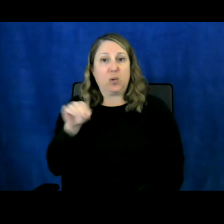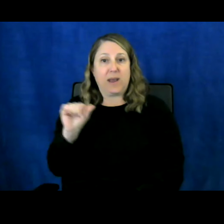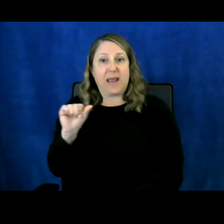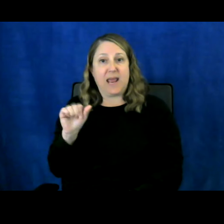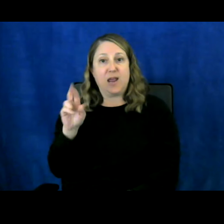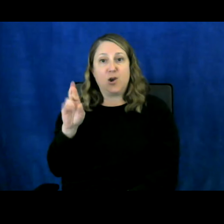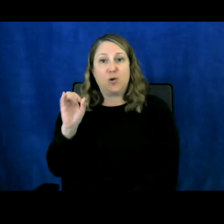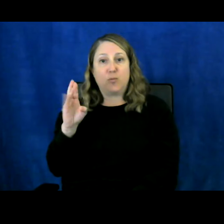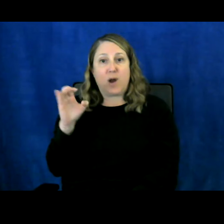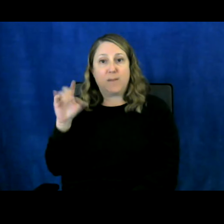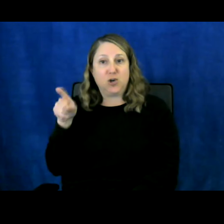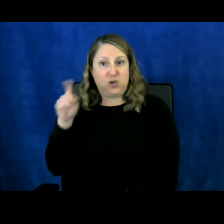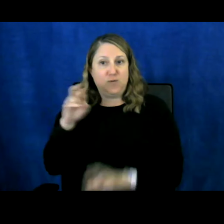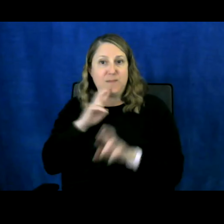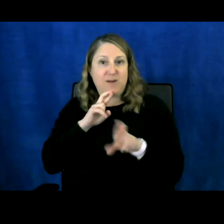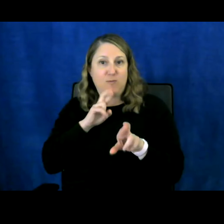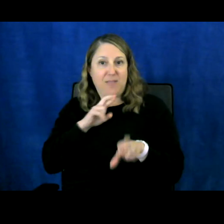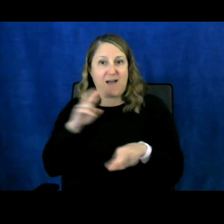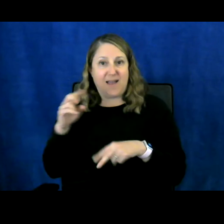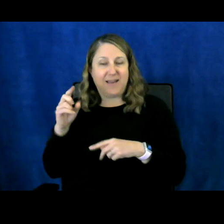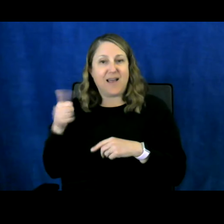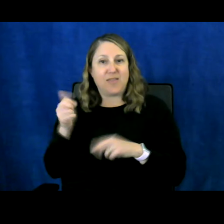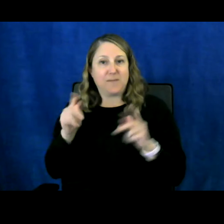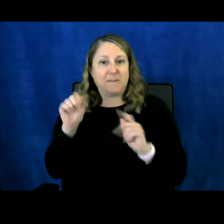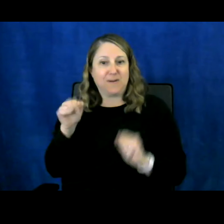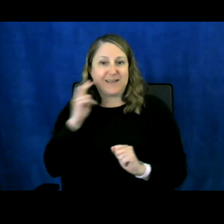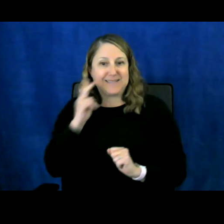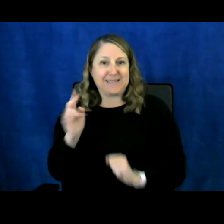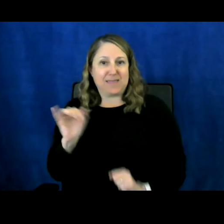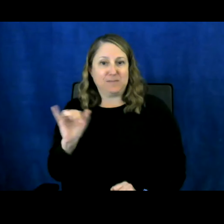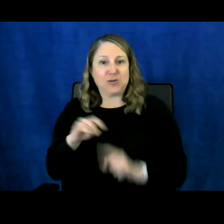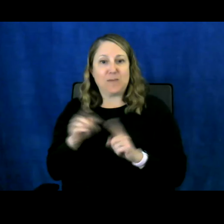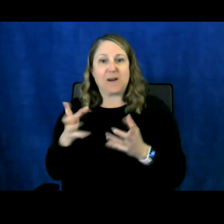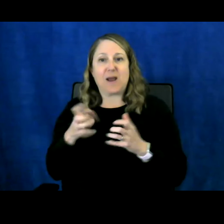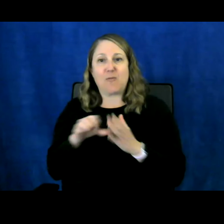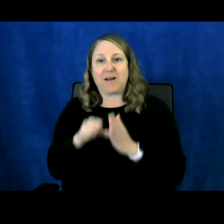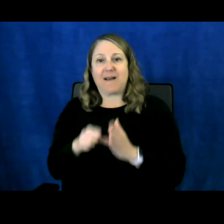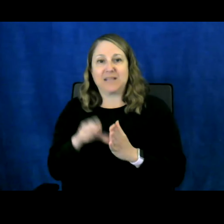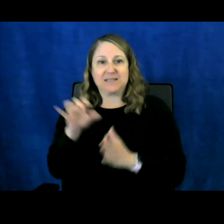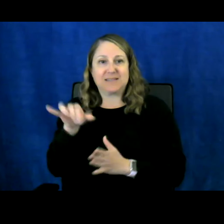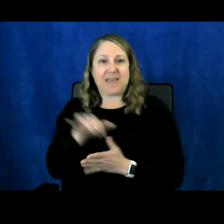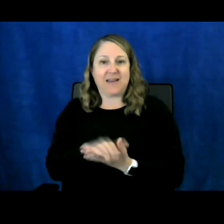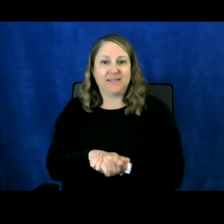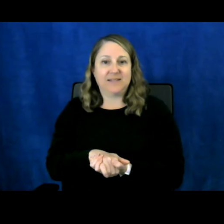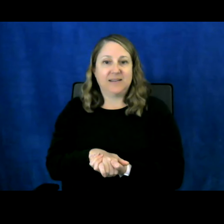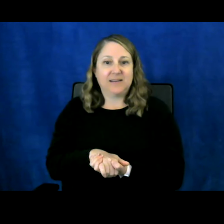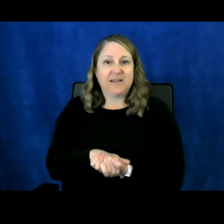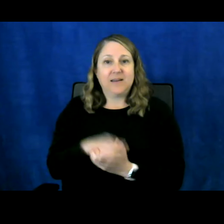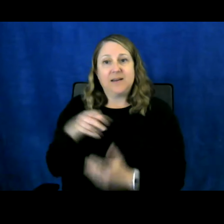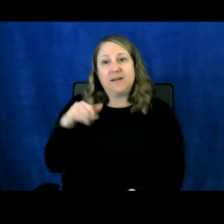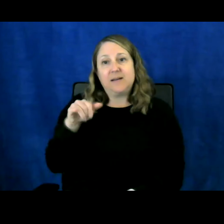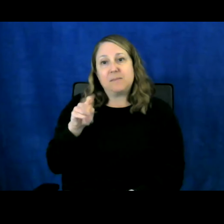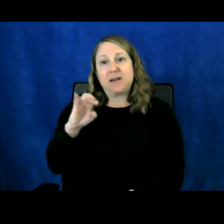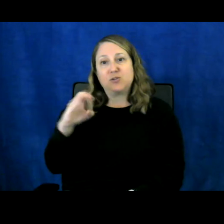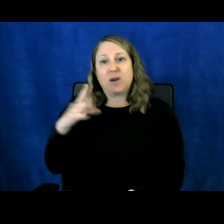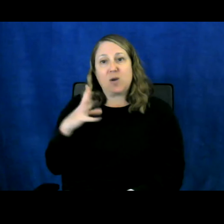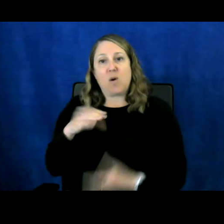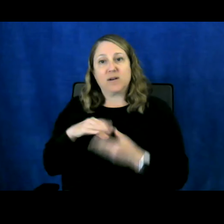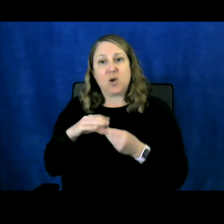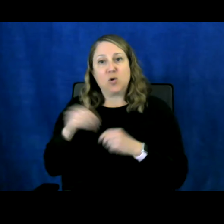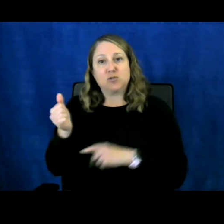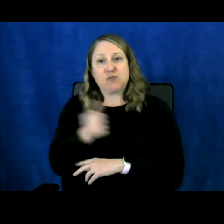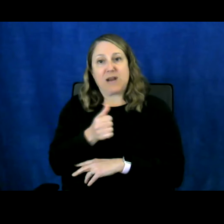you've been replying to them, so I think others can see them too, but I want to highlight these. Patrick wanted to note that transportation